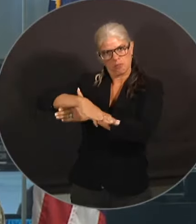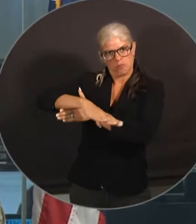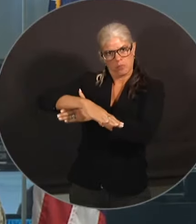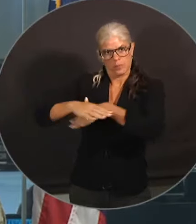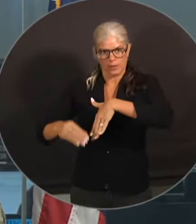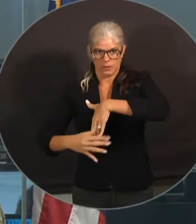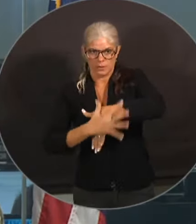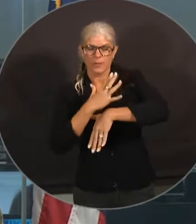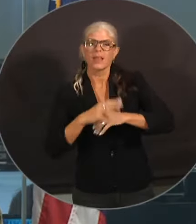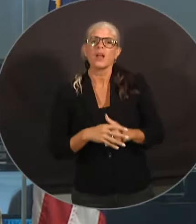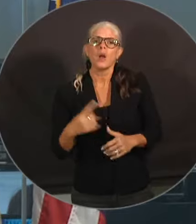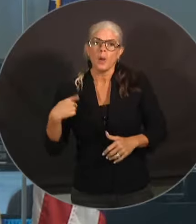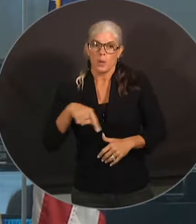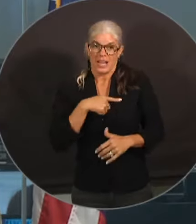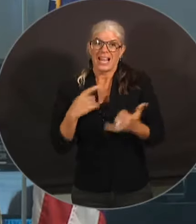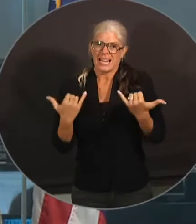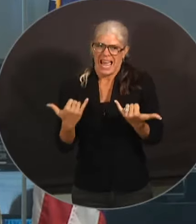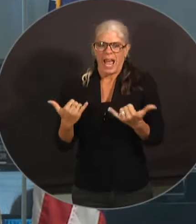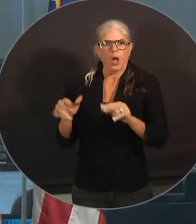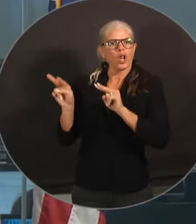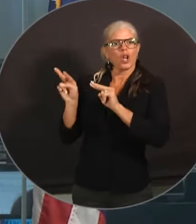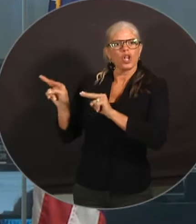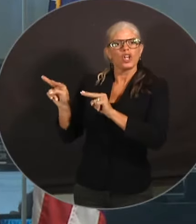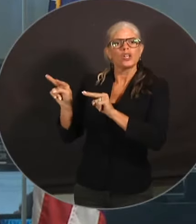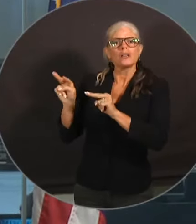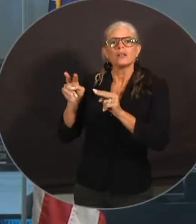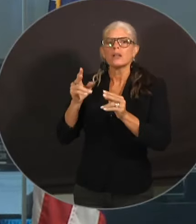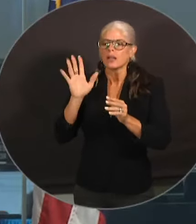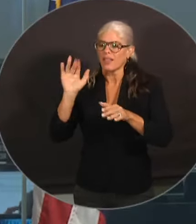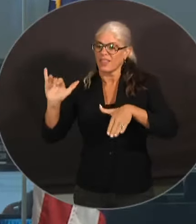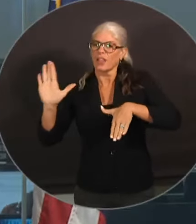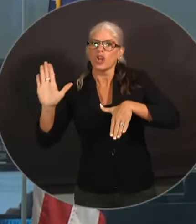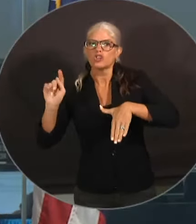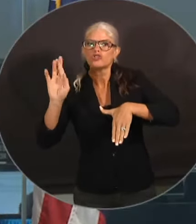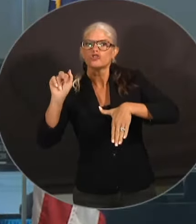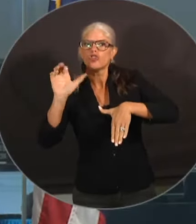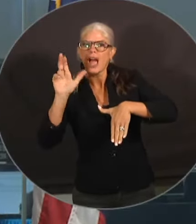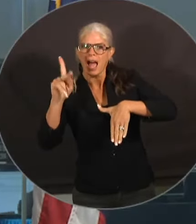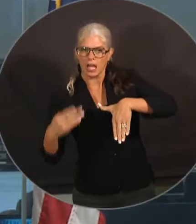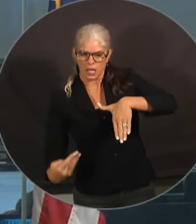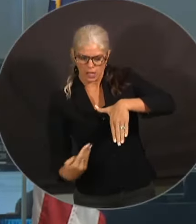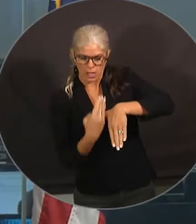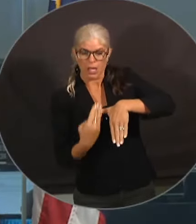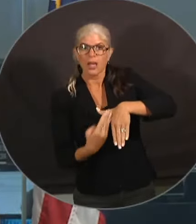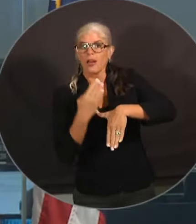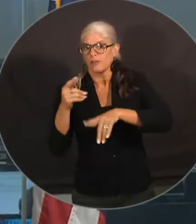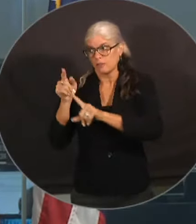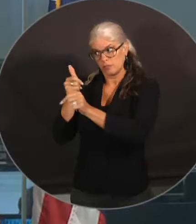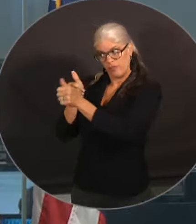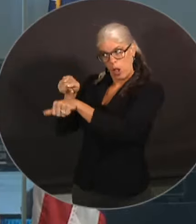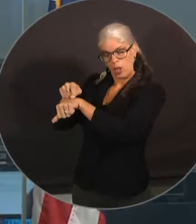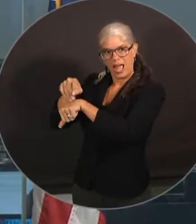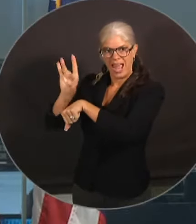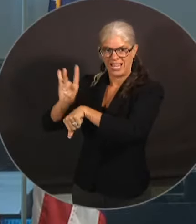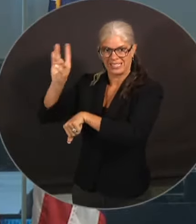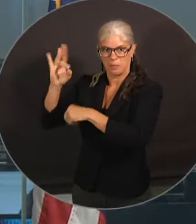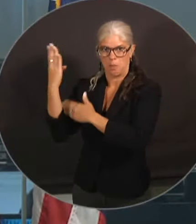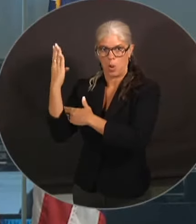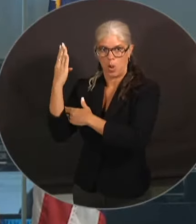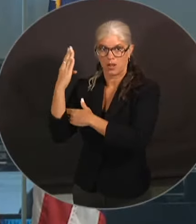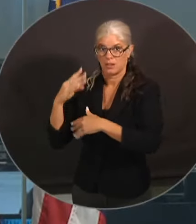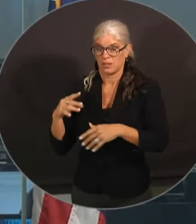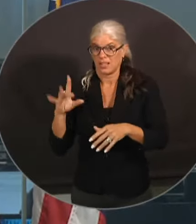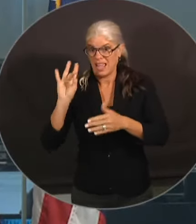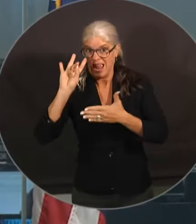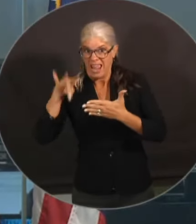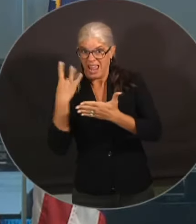of course, looking at the track. If you look at the 8 a.m. advisory, and I think this has been happening probably for the last 8 hours,